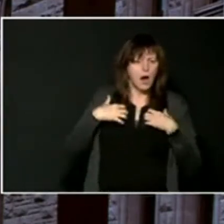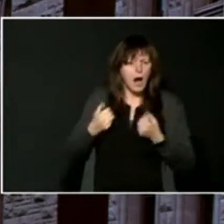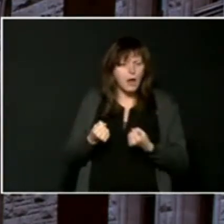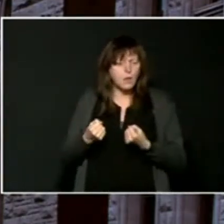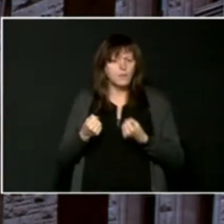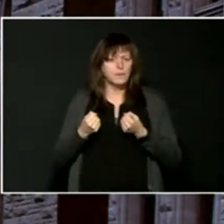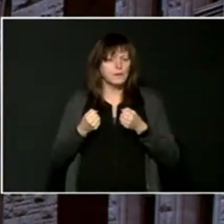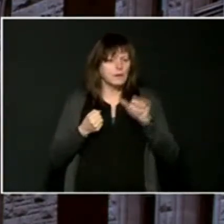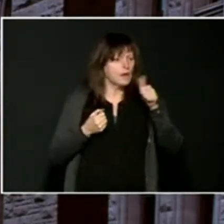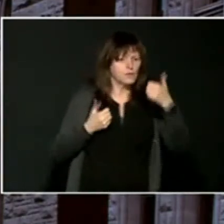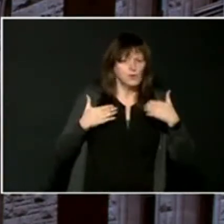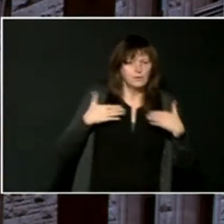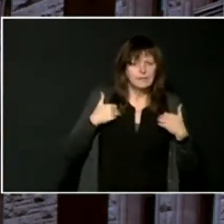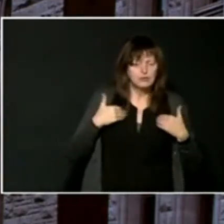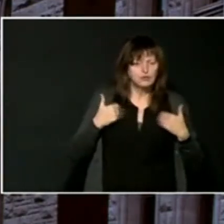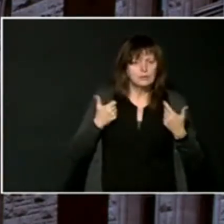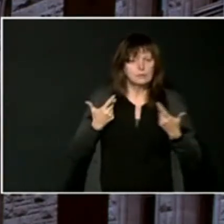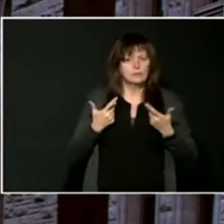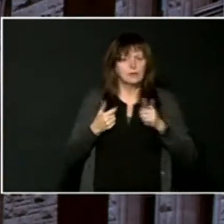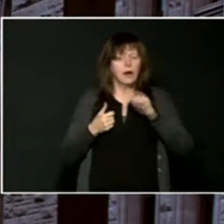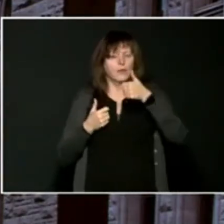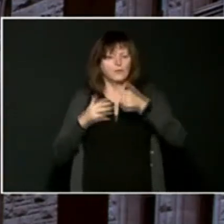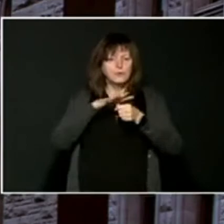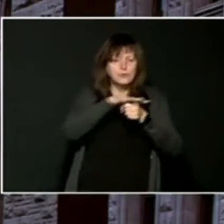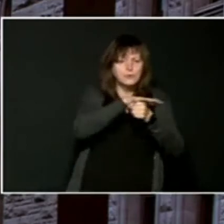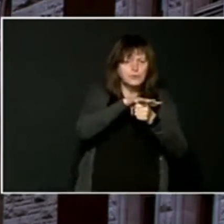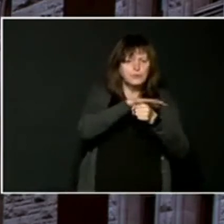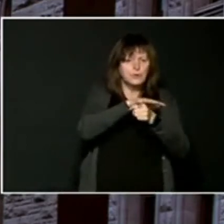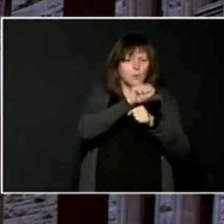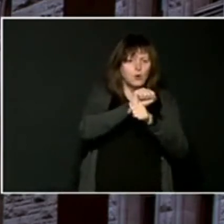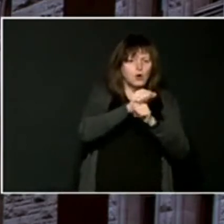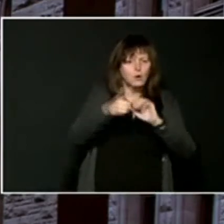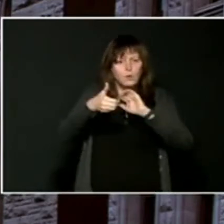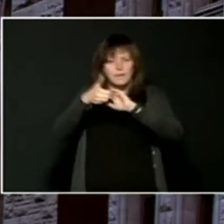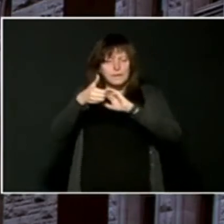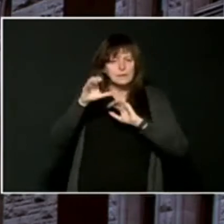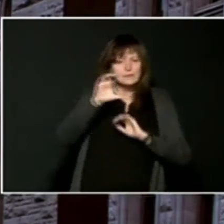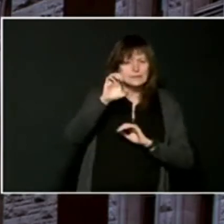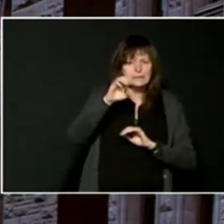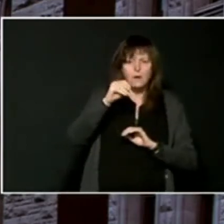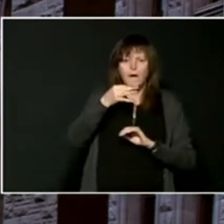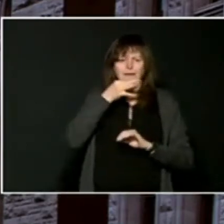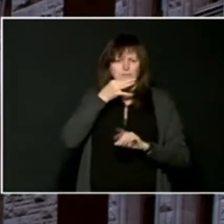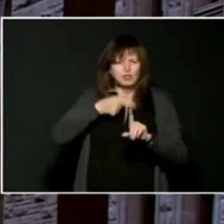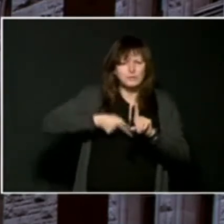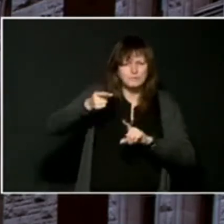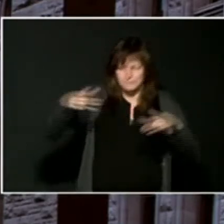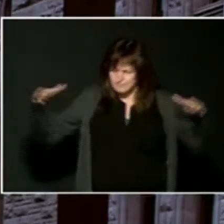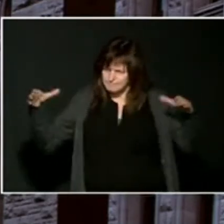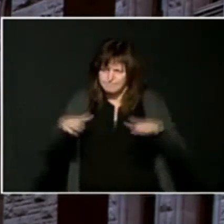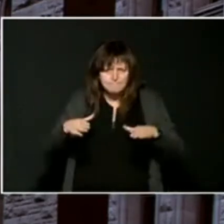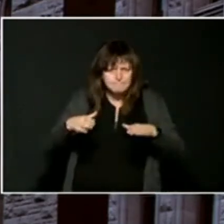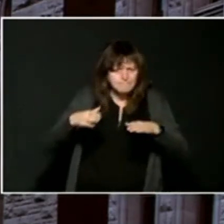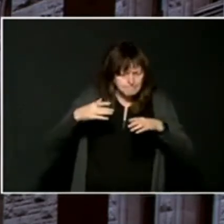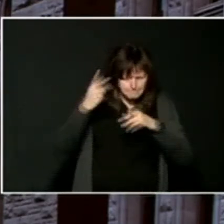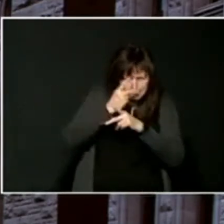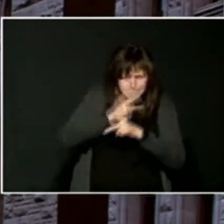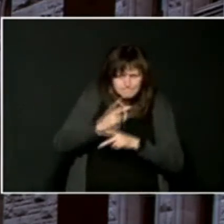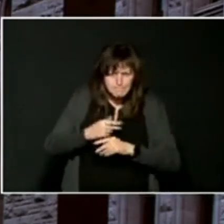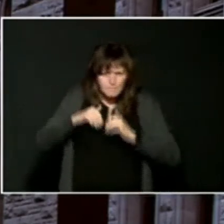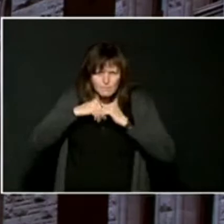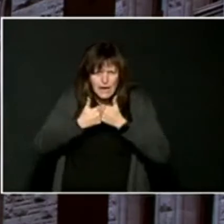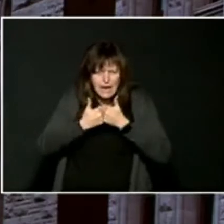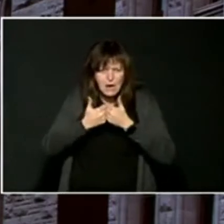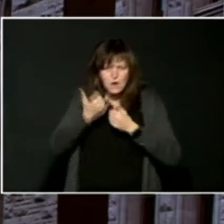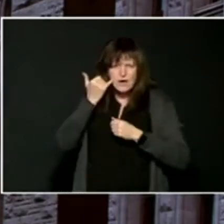with different experts and CEOs to look at how to get the maximum out of our facilities, look at the issues